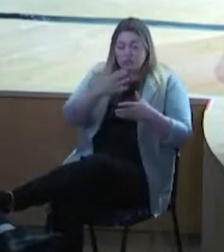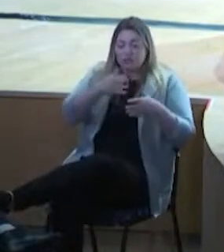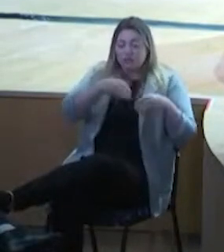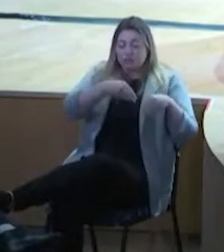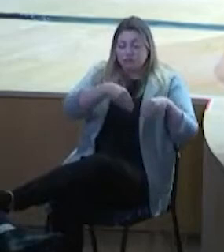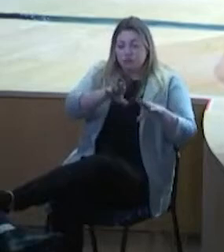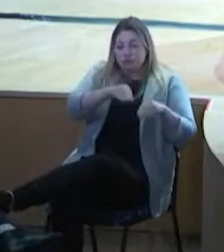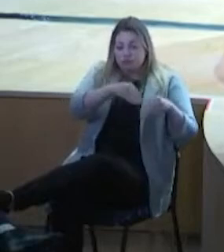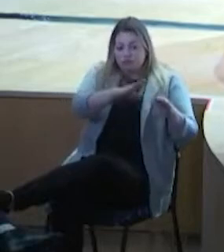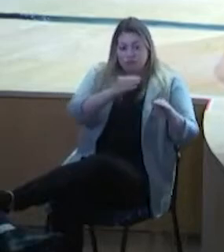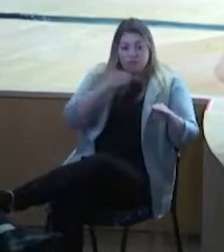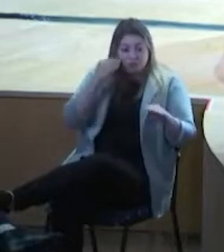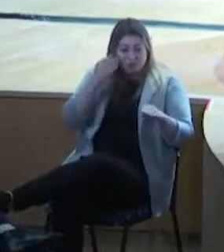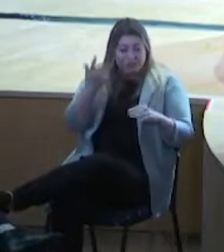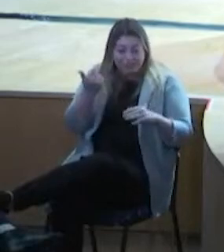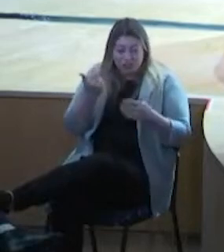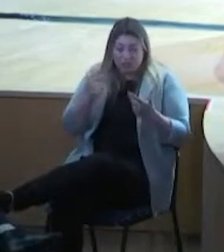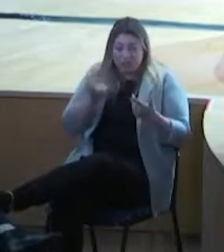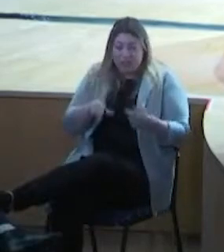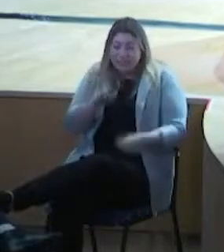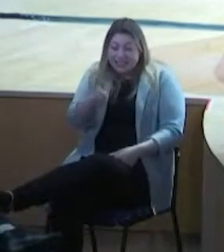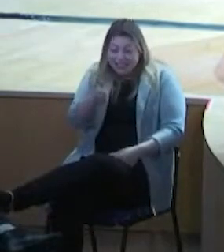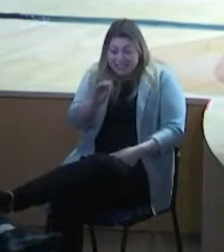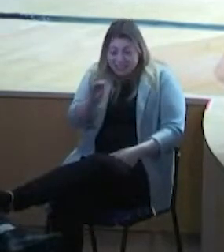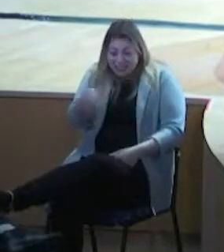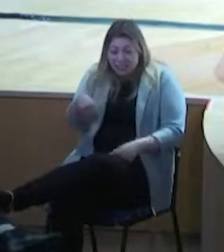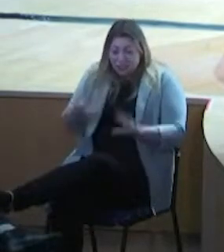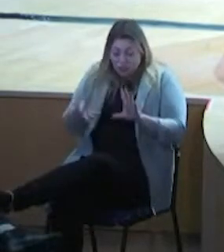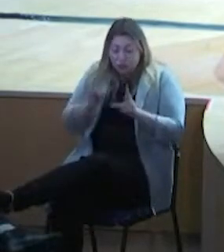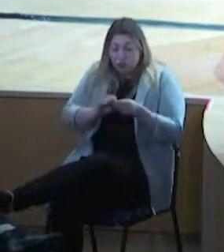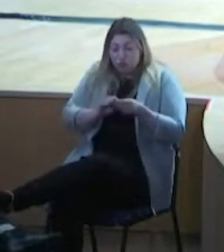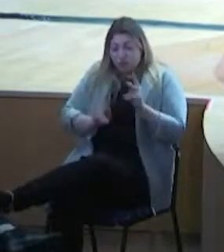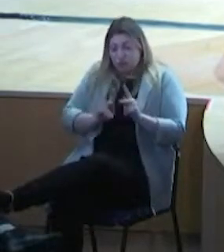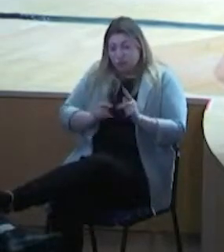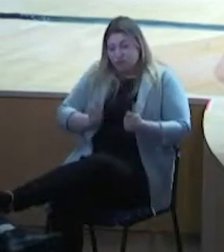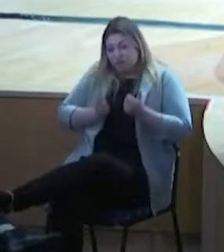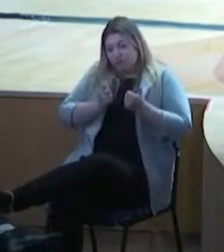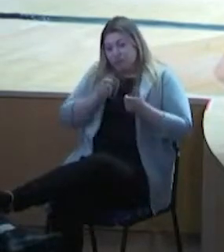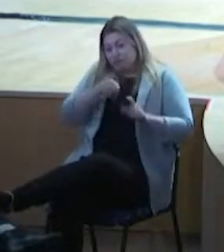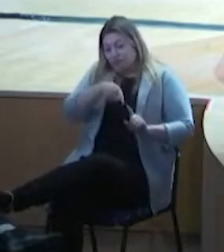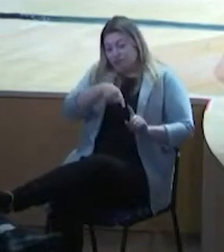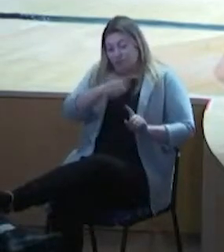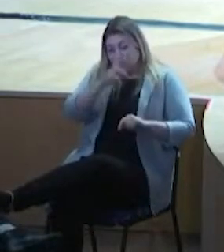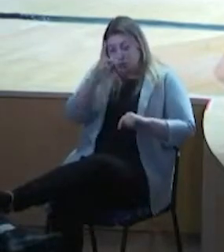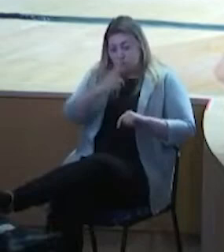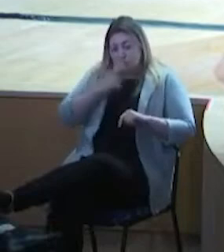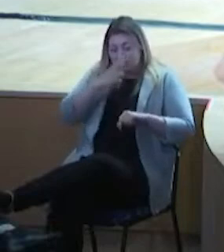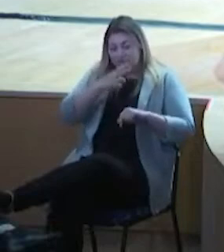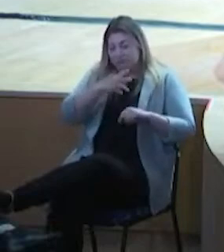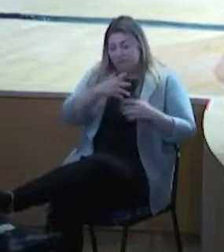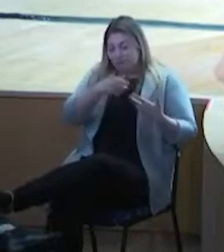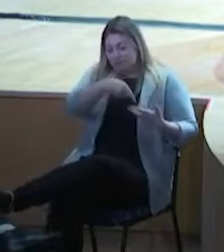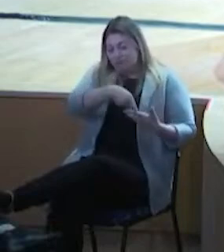year. That's 10% of the total population. And we're at a point